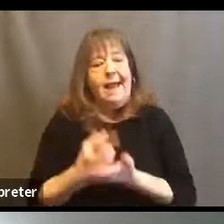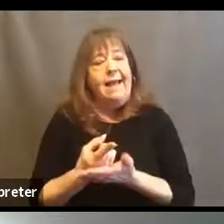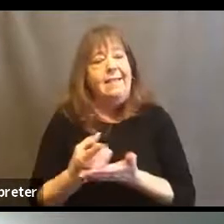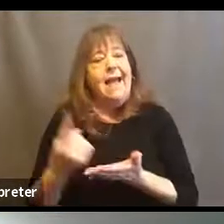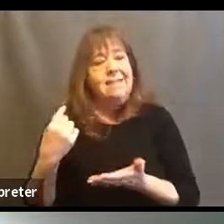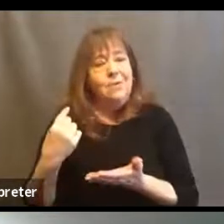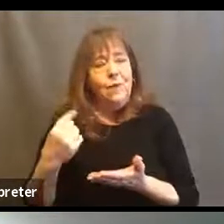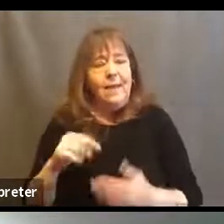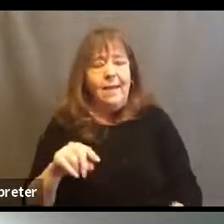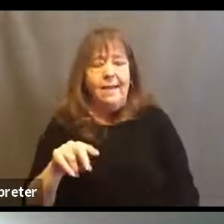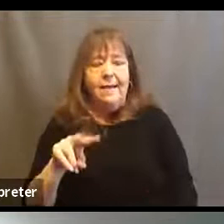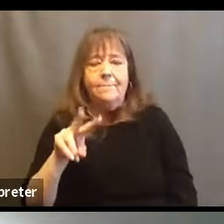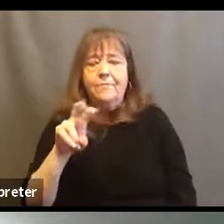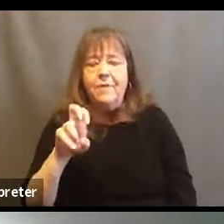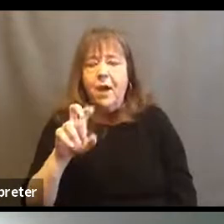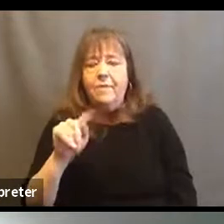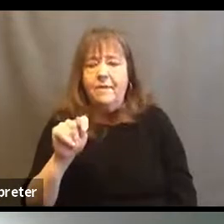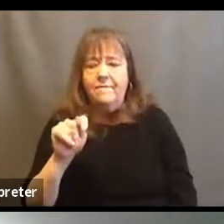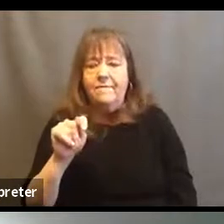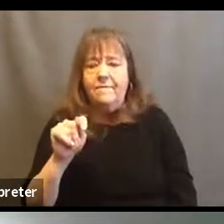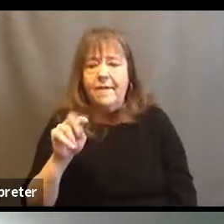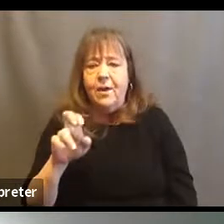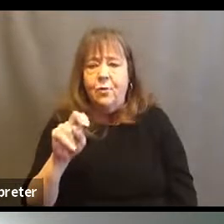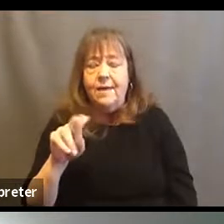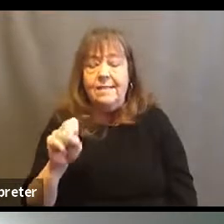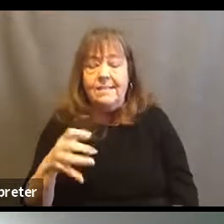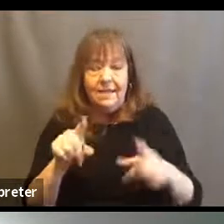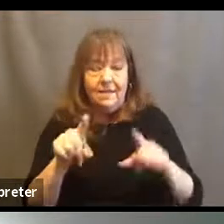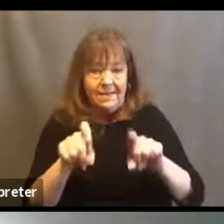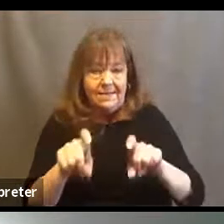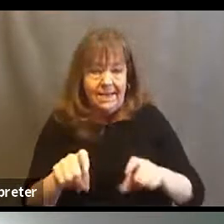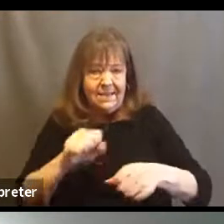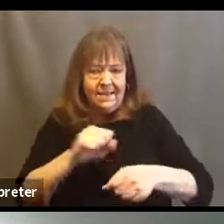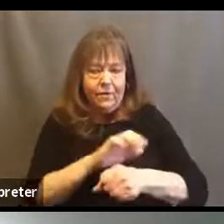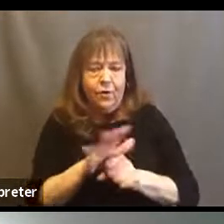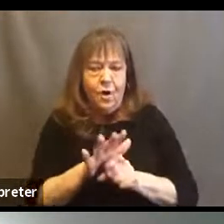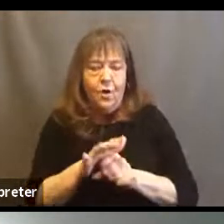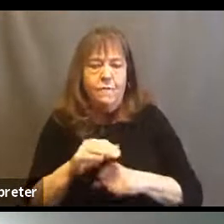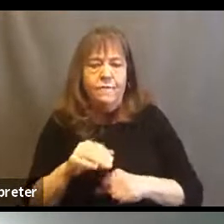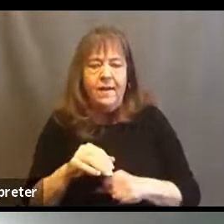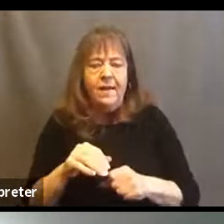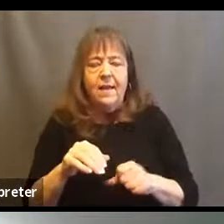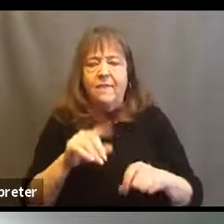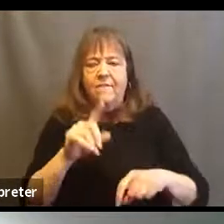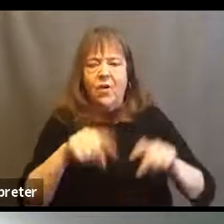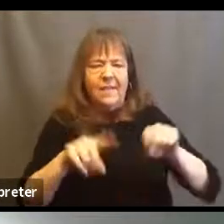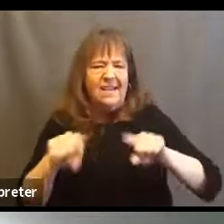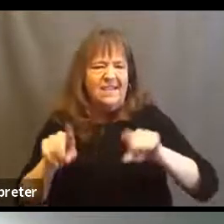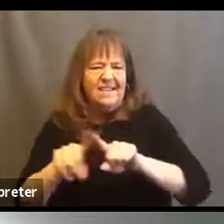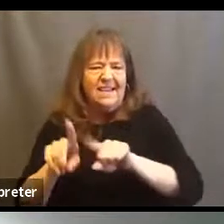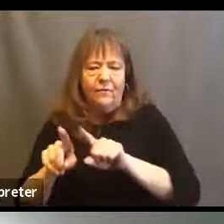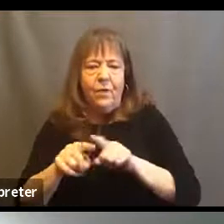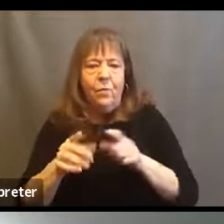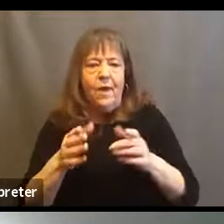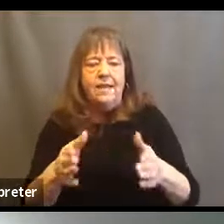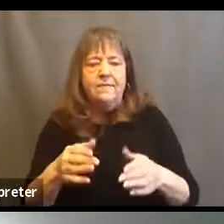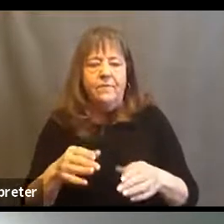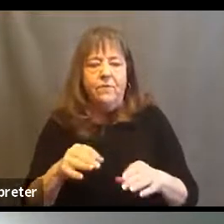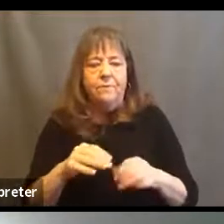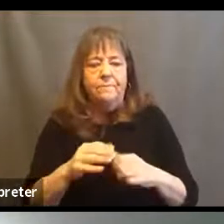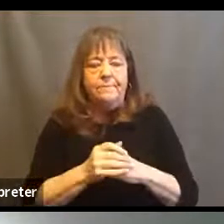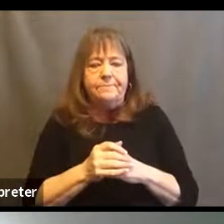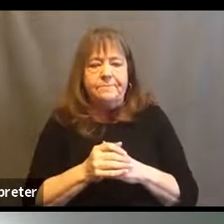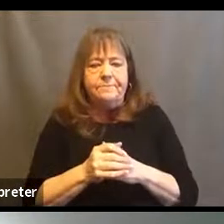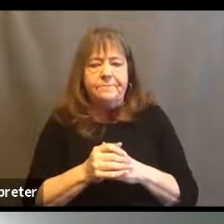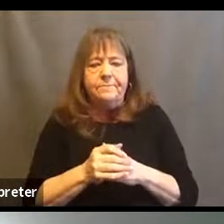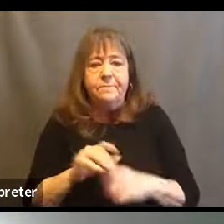on veterans that have been vaccinated or that got tested for COVID virus through many of our different platforms and for various reasons.